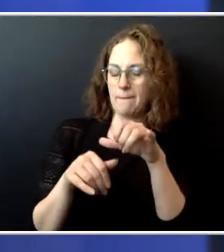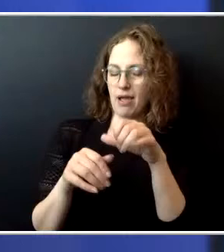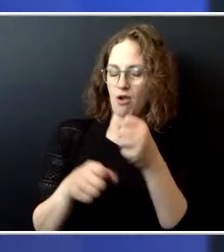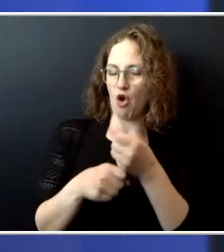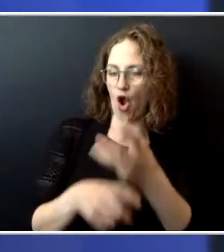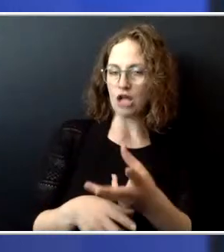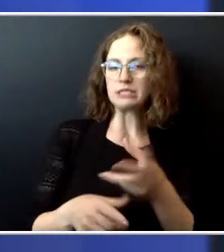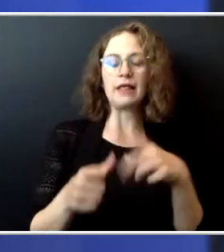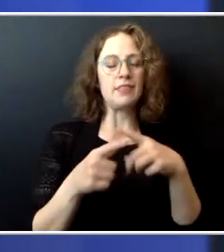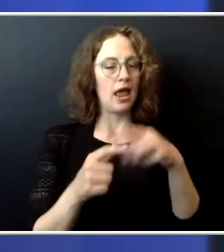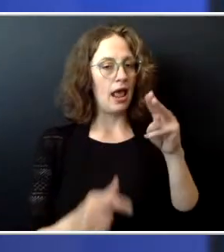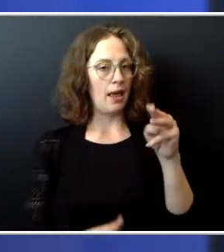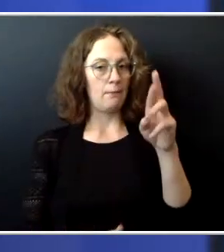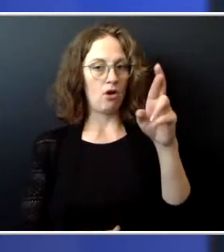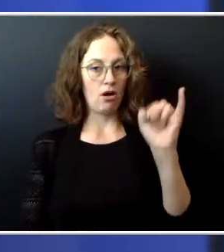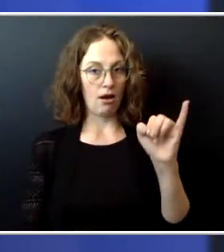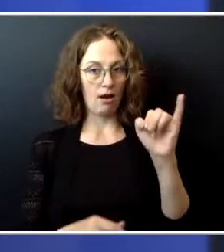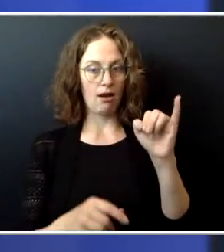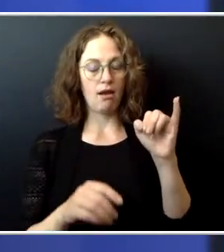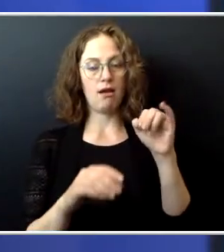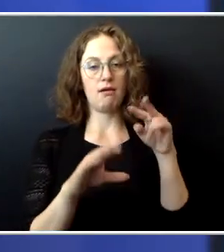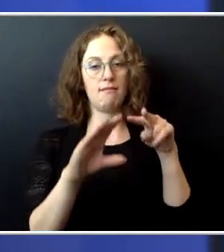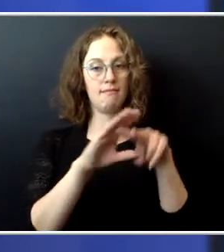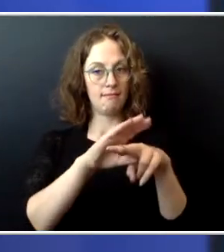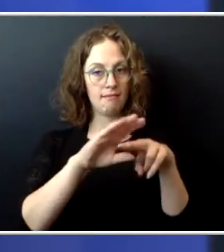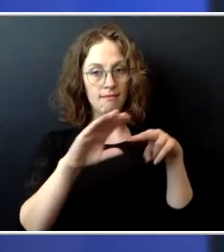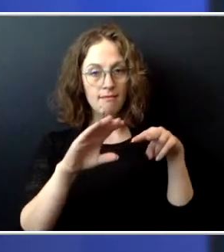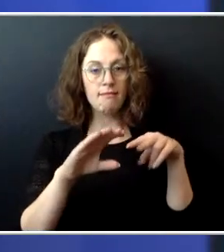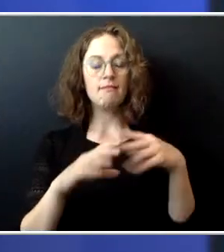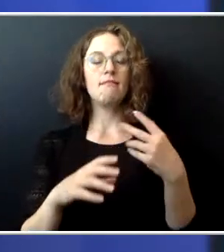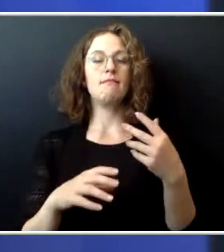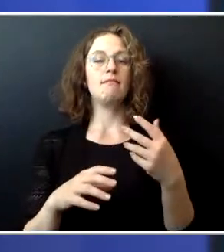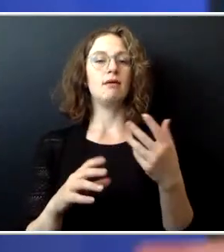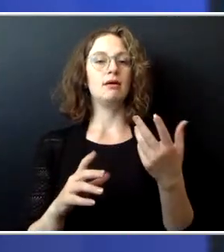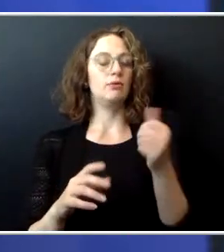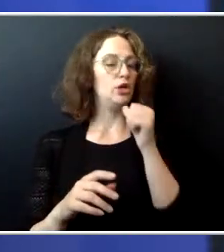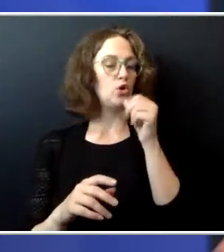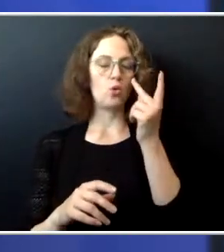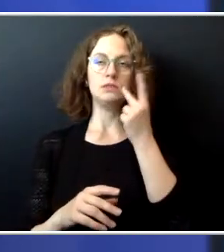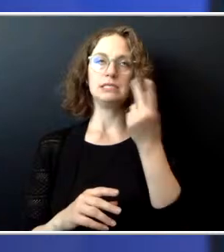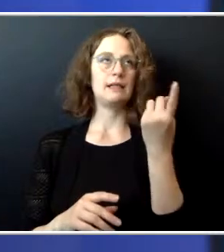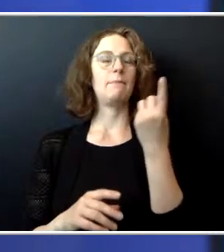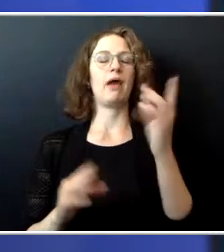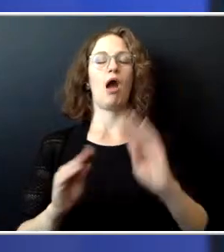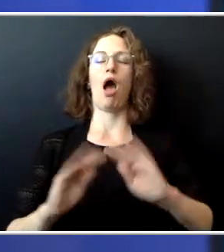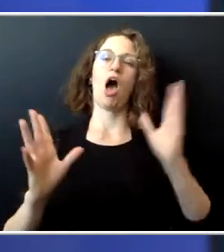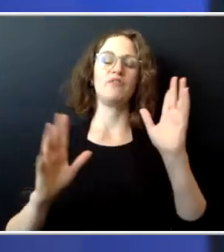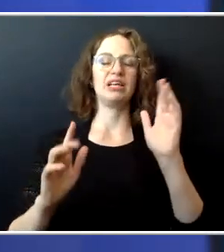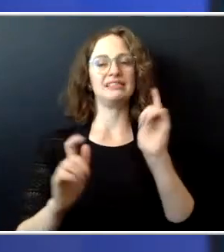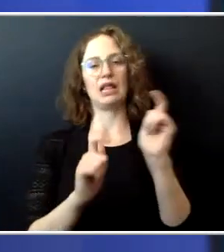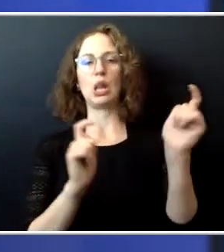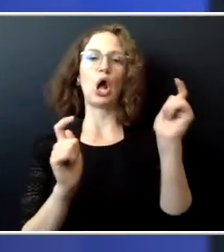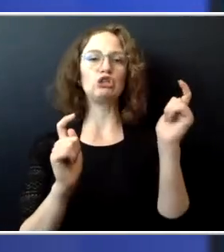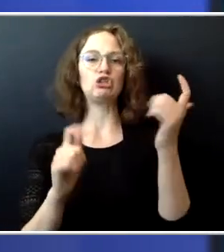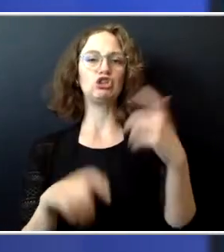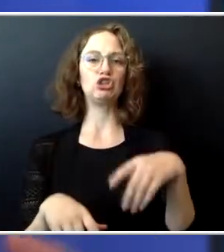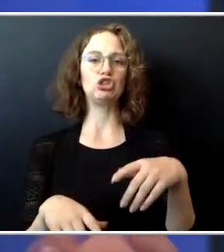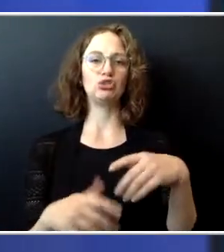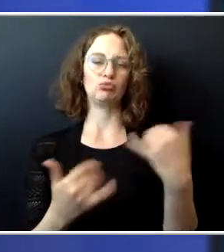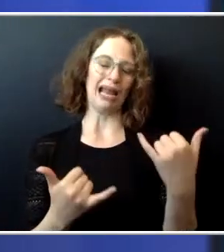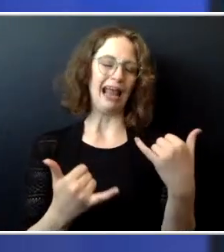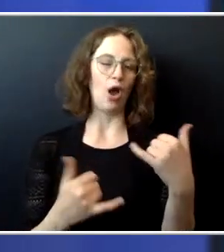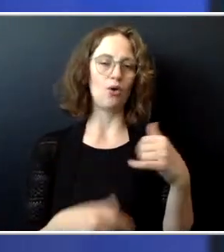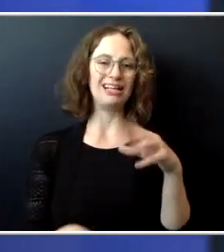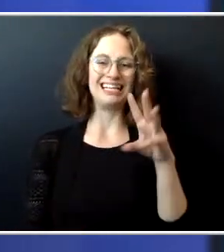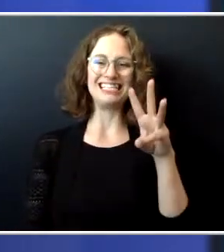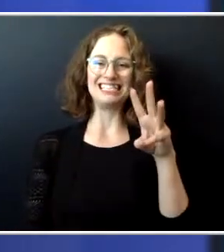obvious, so obvious mean, you see any tumor that large enough, the cut point right for now is 6 millimeters. Hers is like